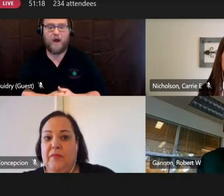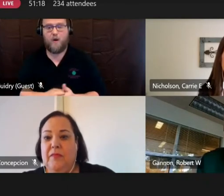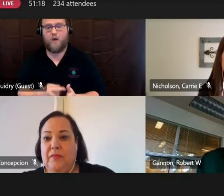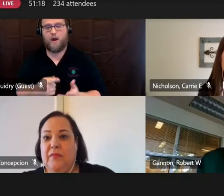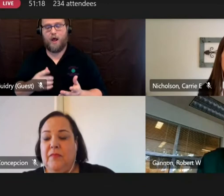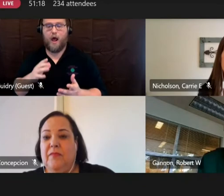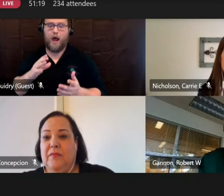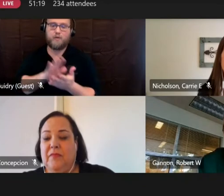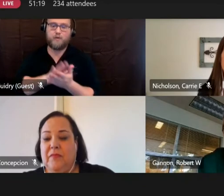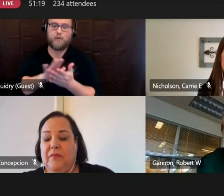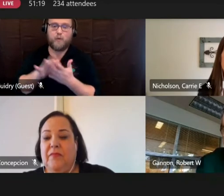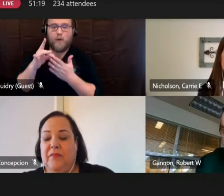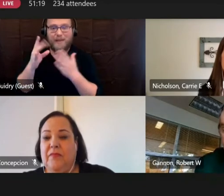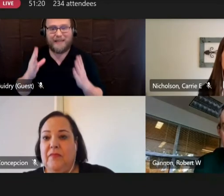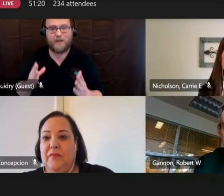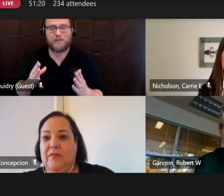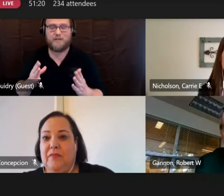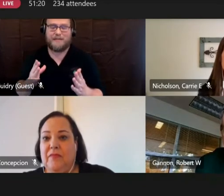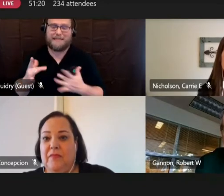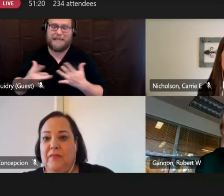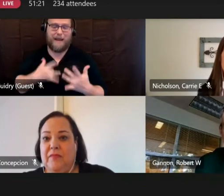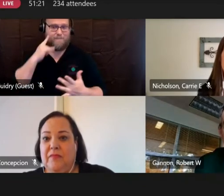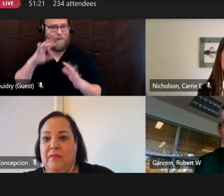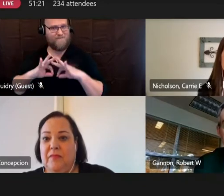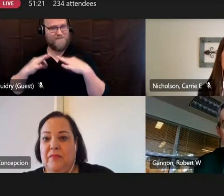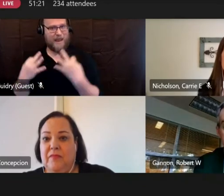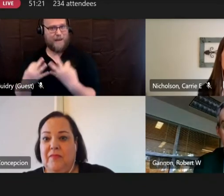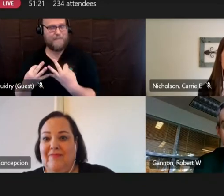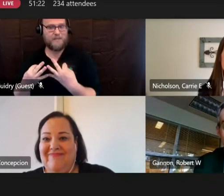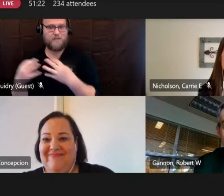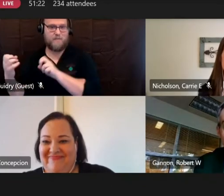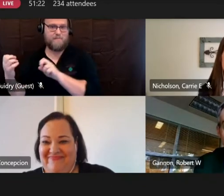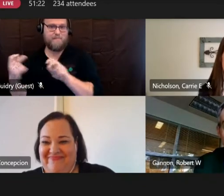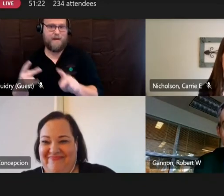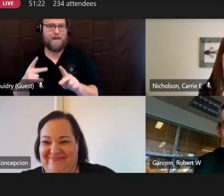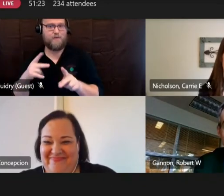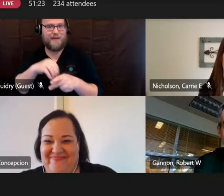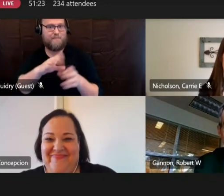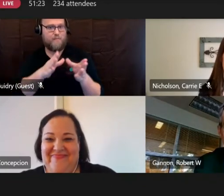well for that. So that is the answer. Yeah.